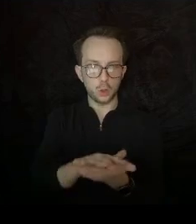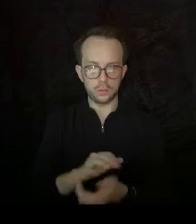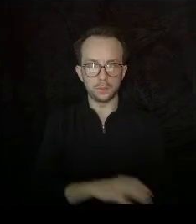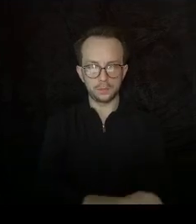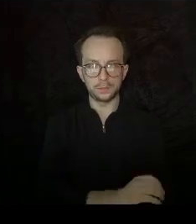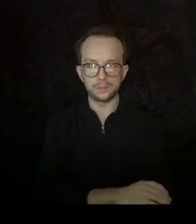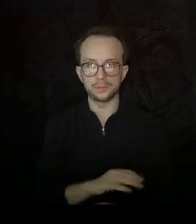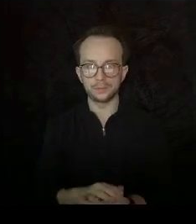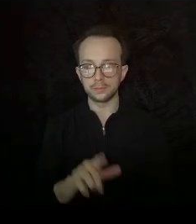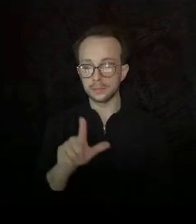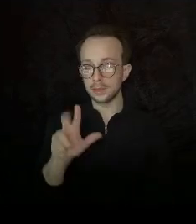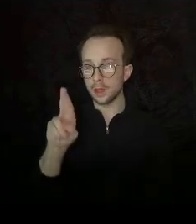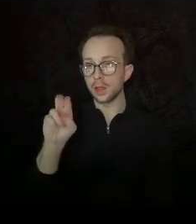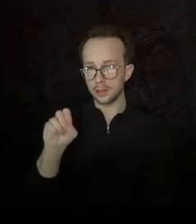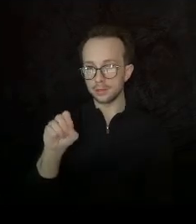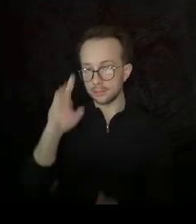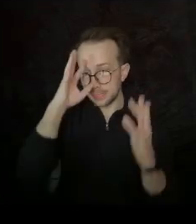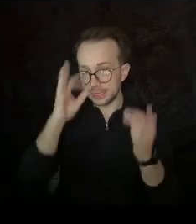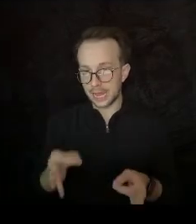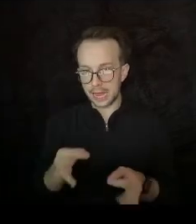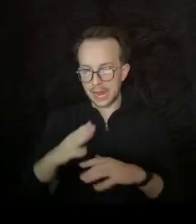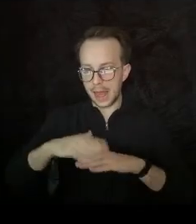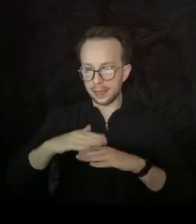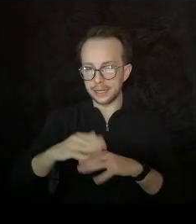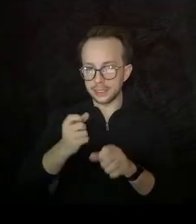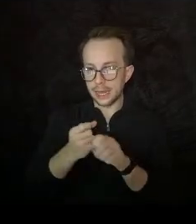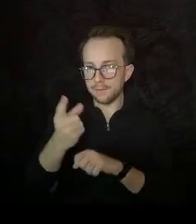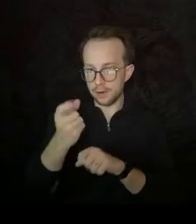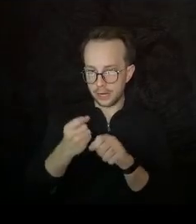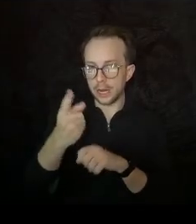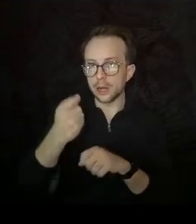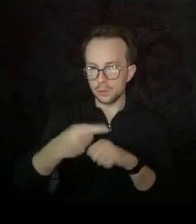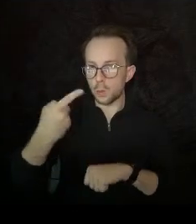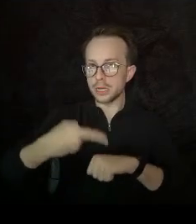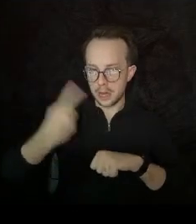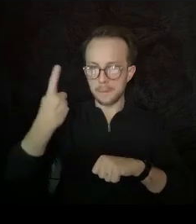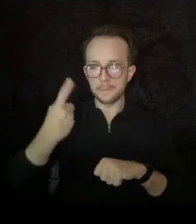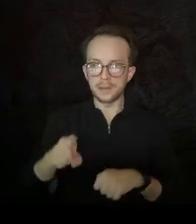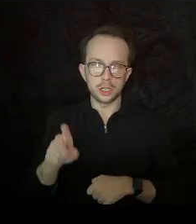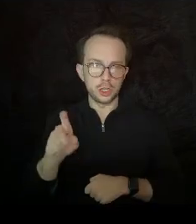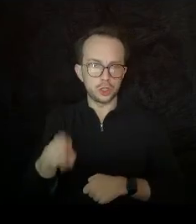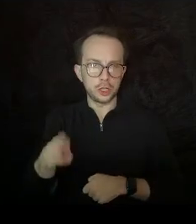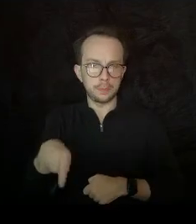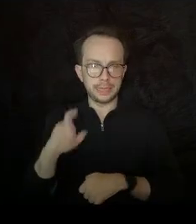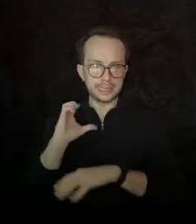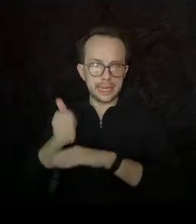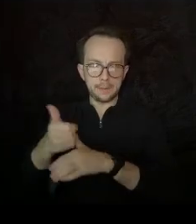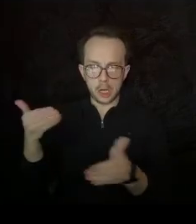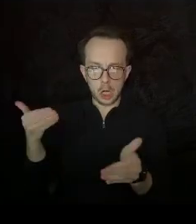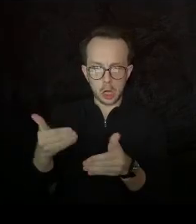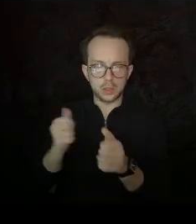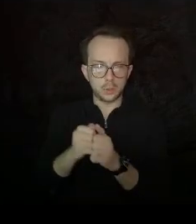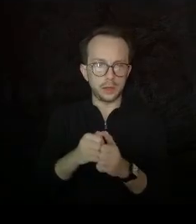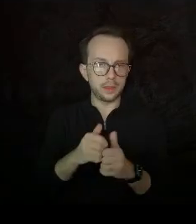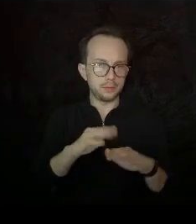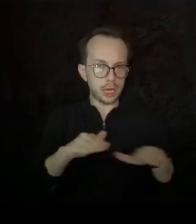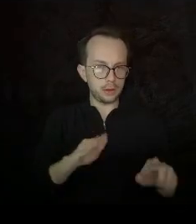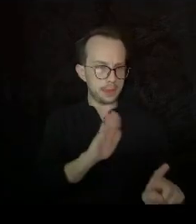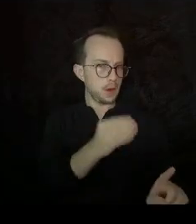LRE is determined at least once a year and should be as close as possible to the child's home.